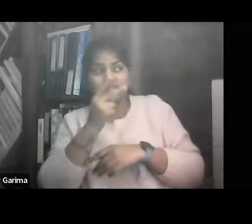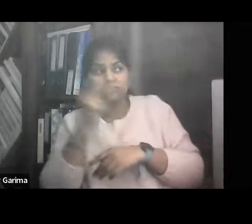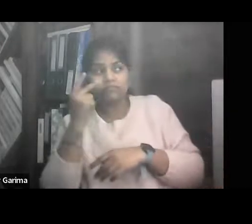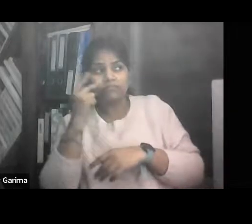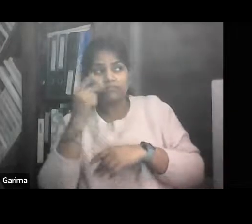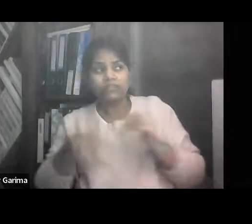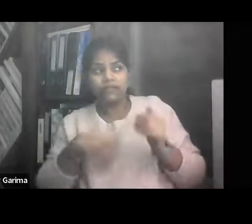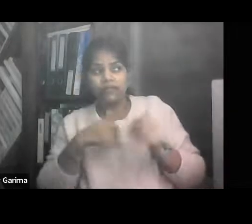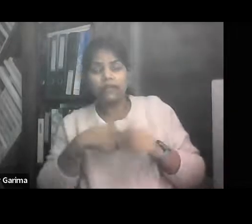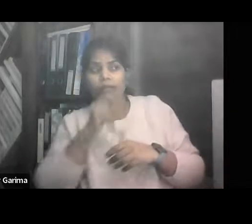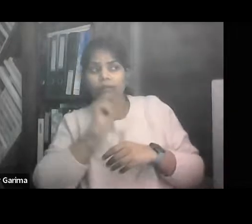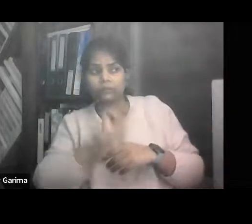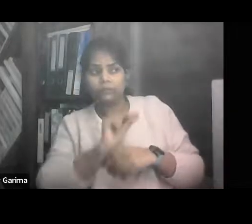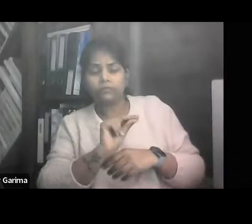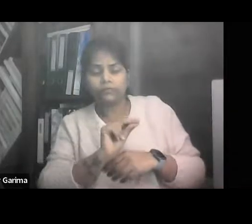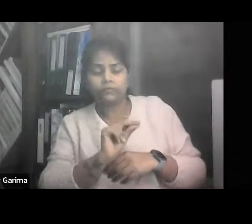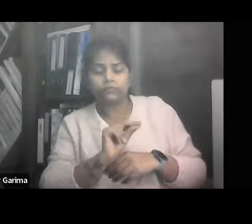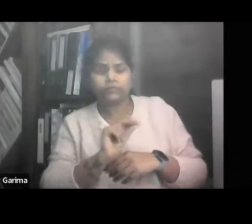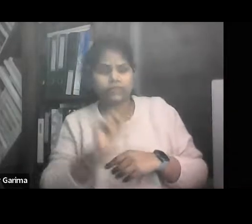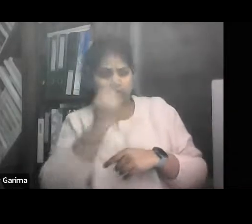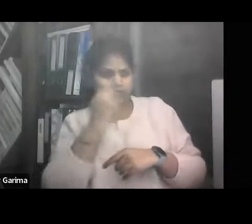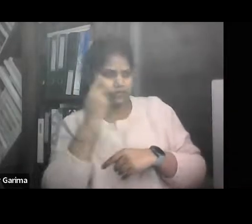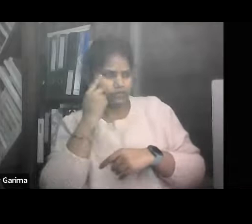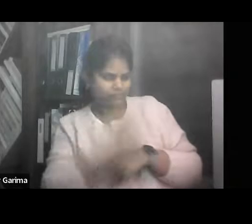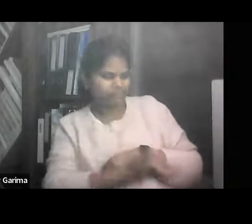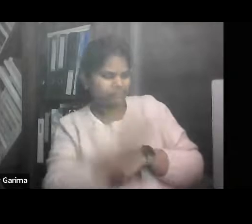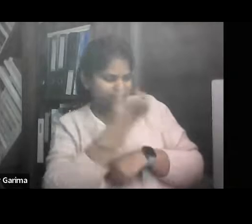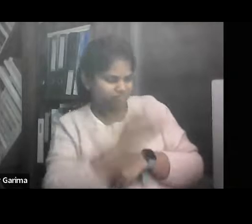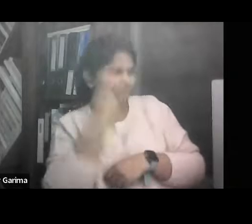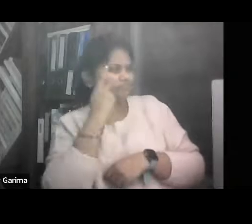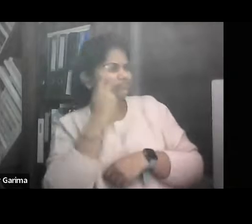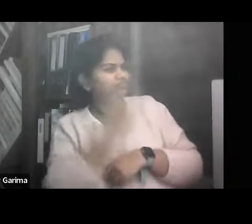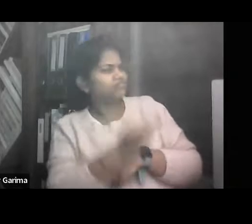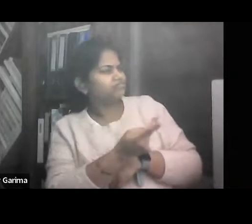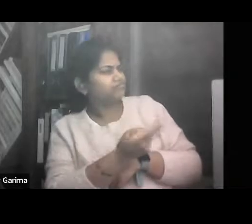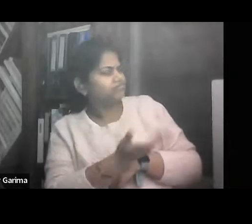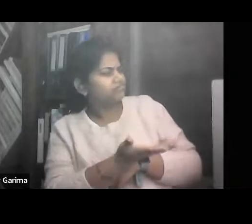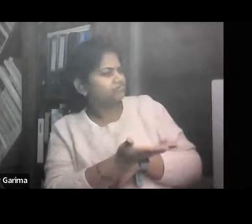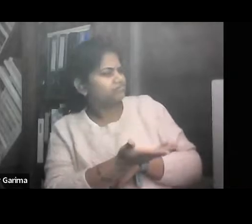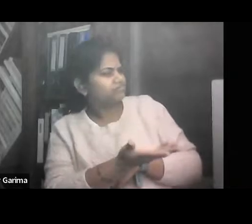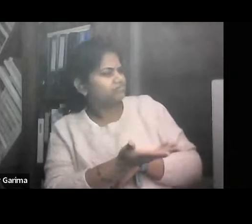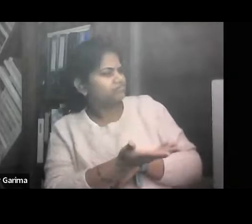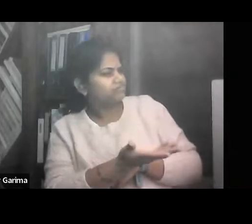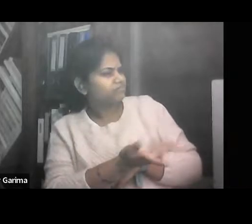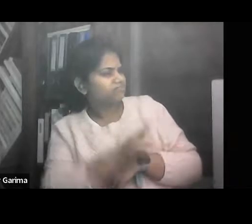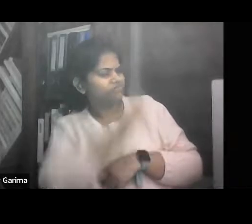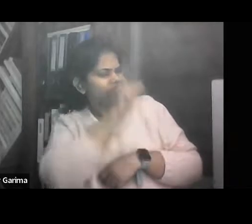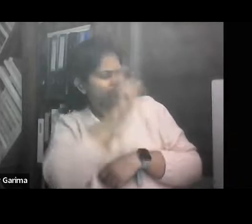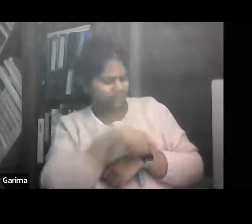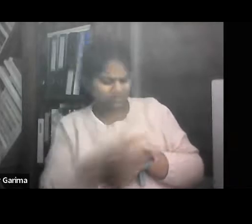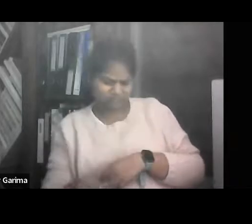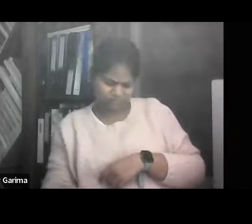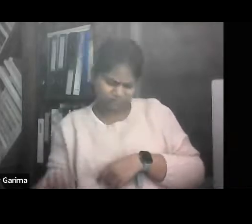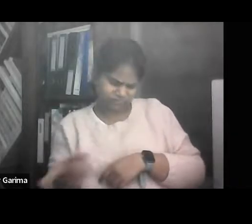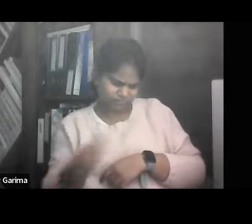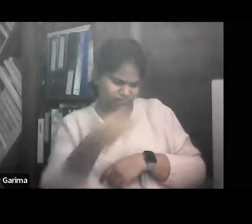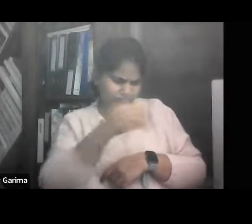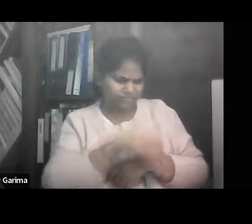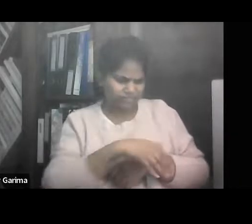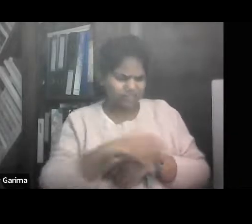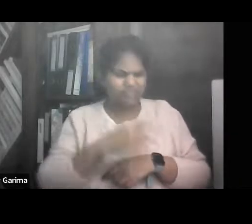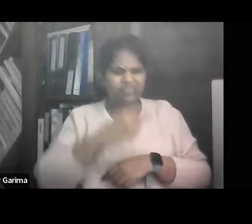because in the first case, when I'm looking at a beggar or a man who has just come out of the